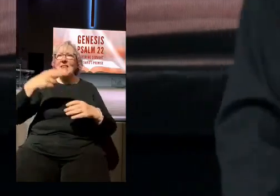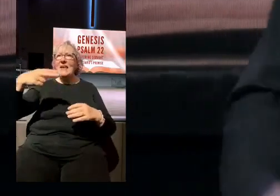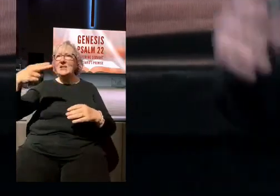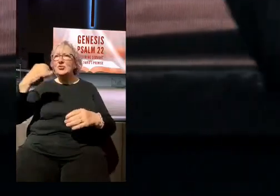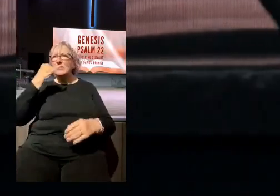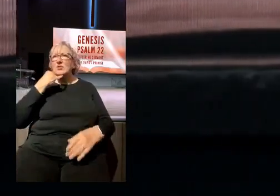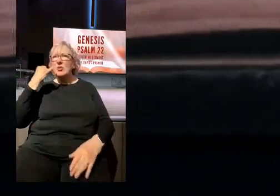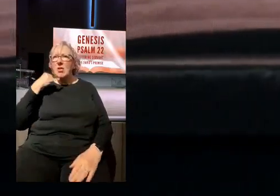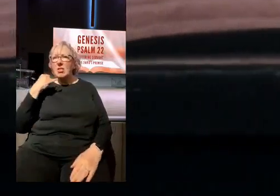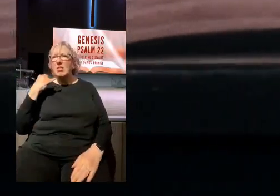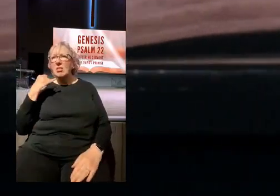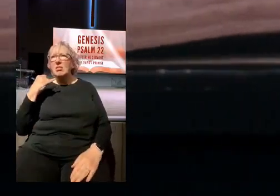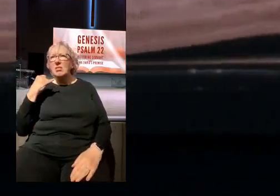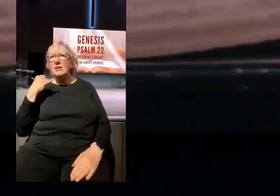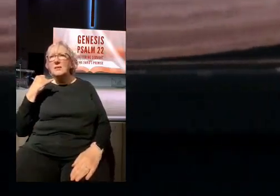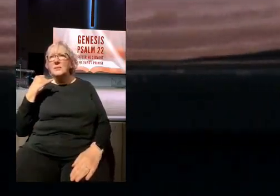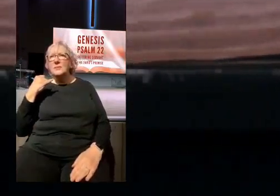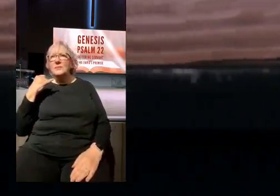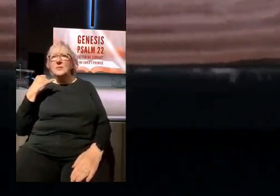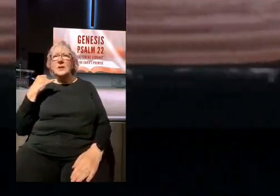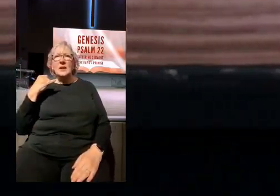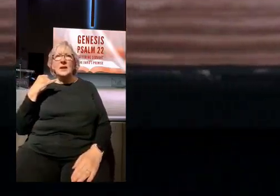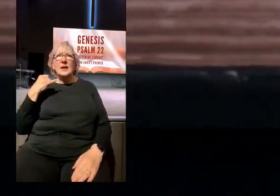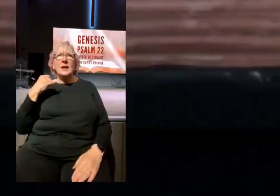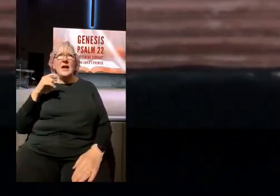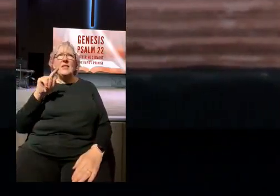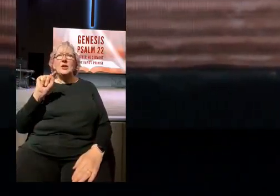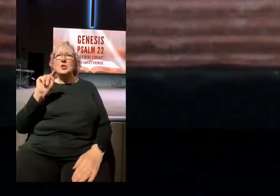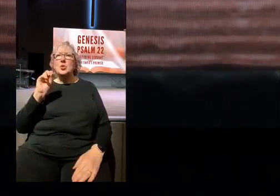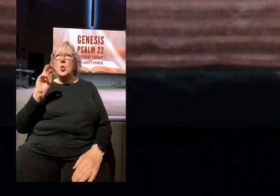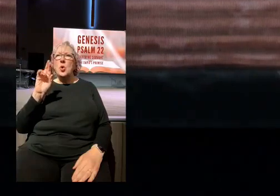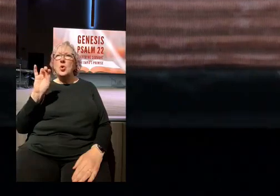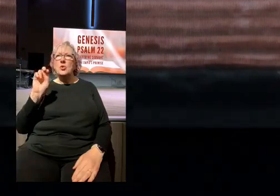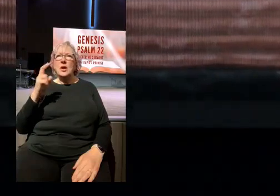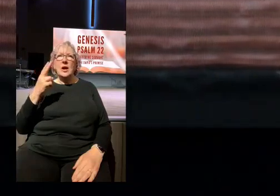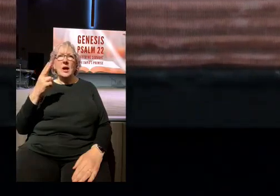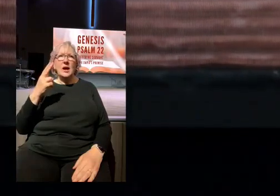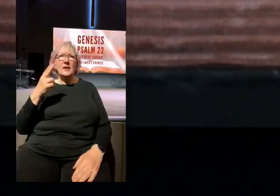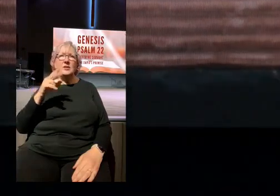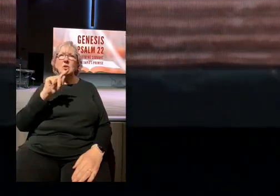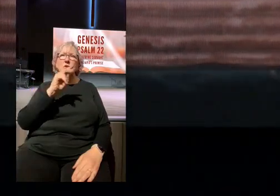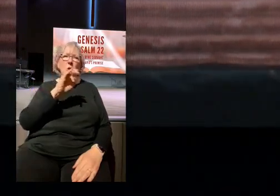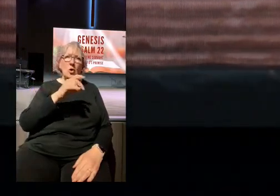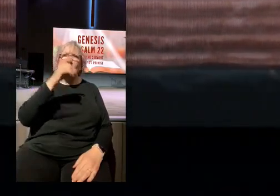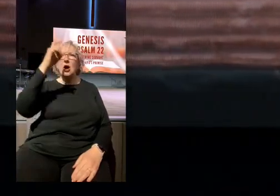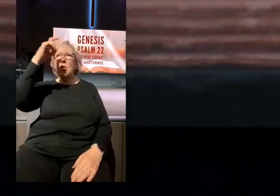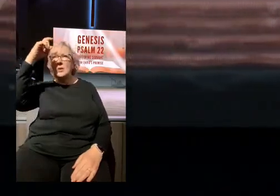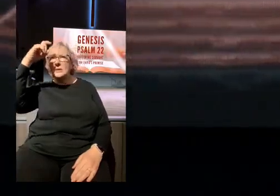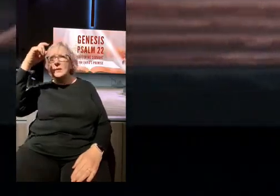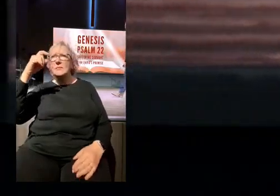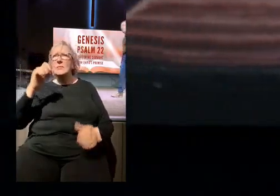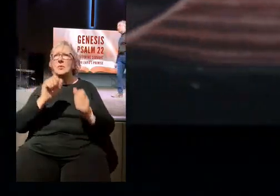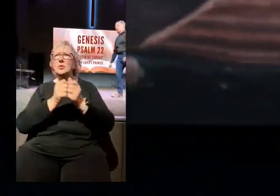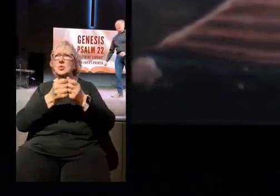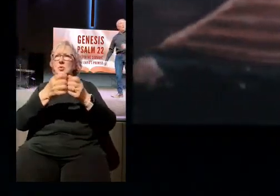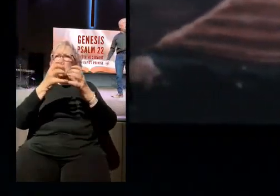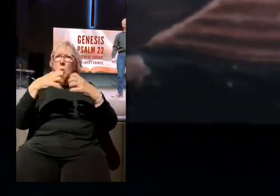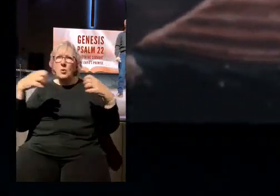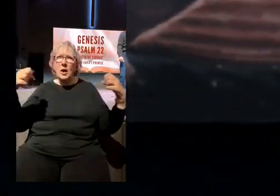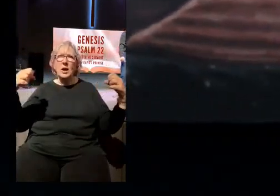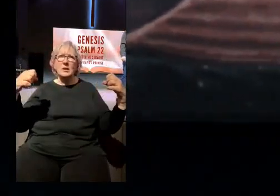right? There's the Torah. There's, so you got right there, there's the Torah, there's the wisdom lit, there's the prophets. If you go to the history books, God